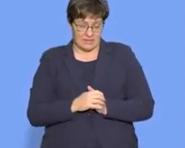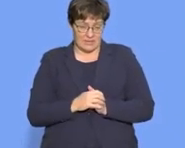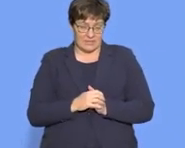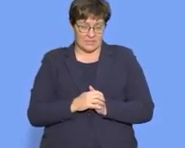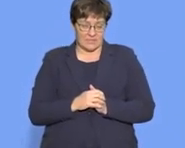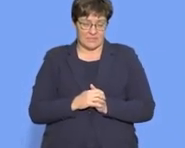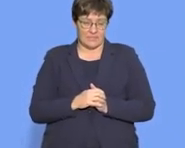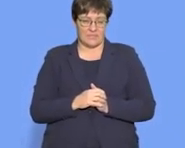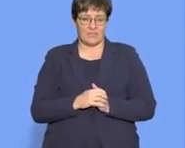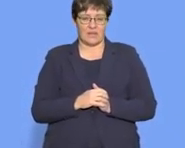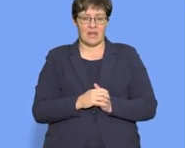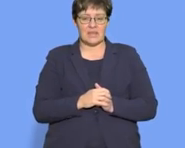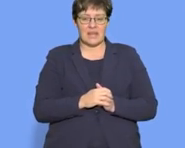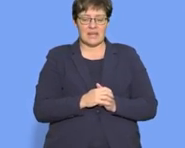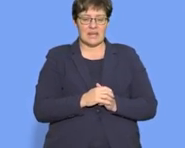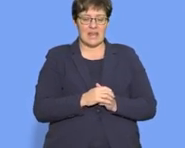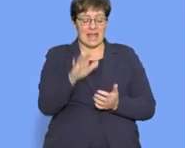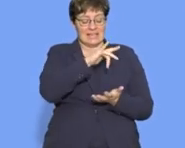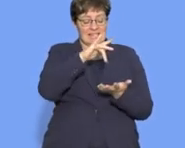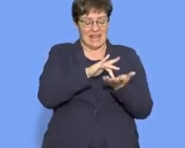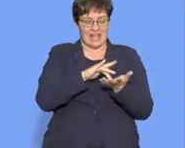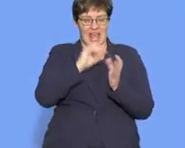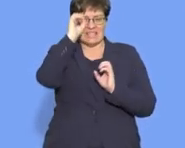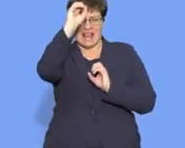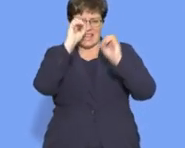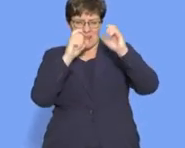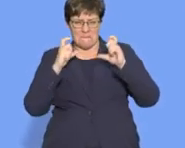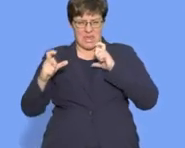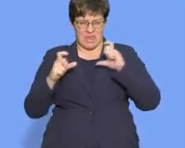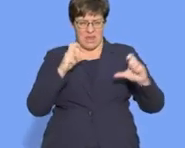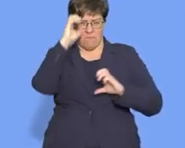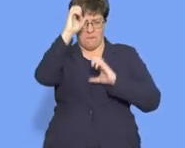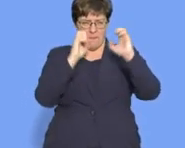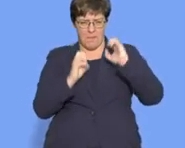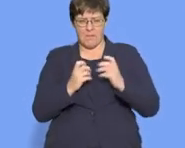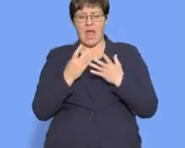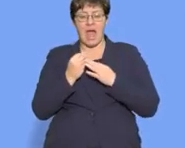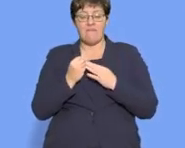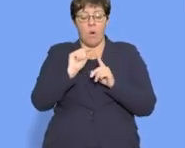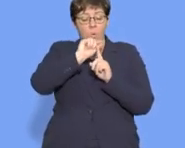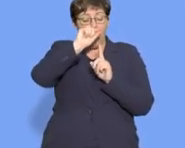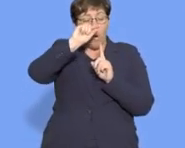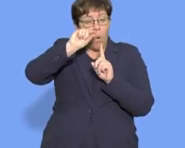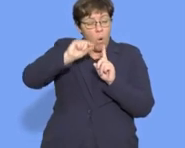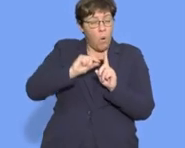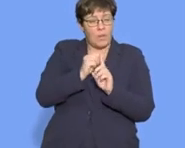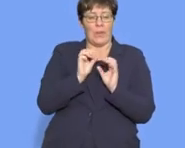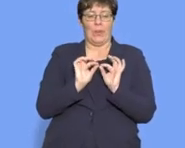Then there are a whole lot of big cells in the center, and if you look at them, they've got thin